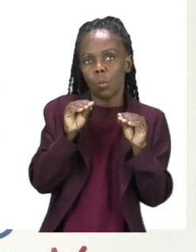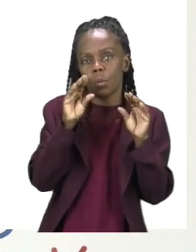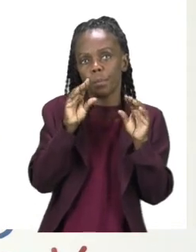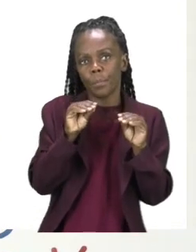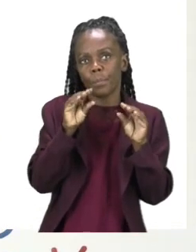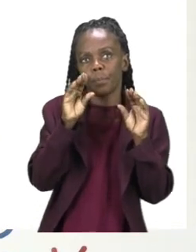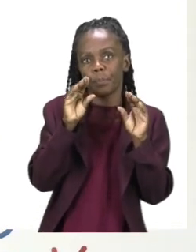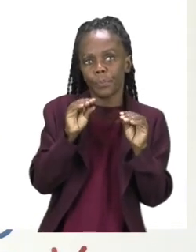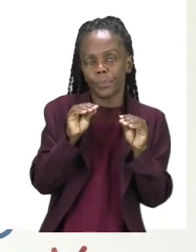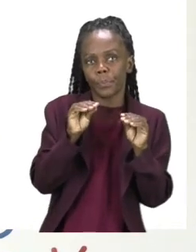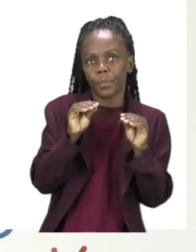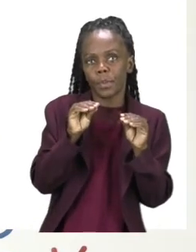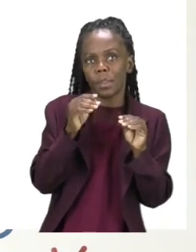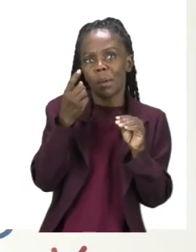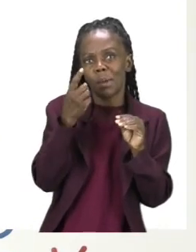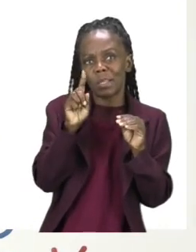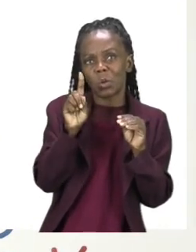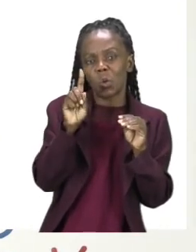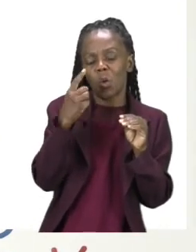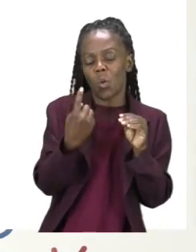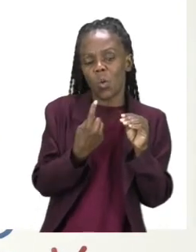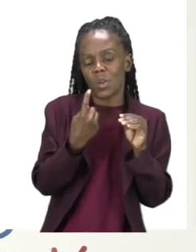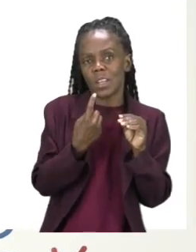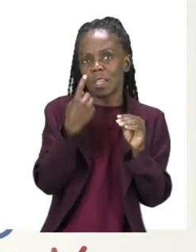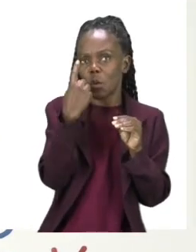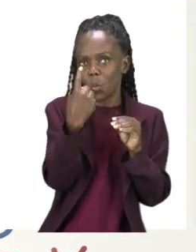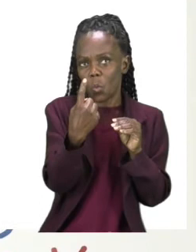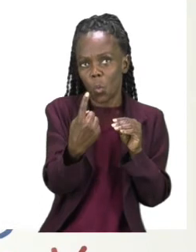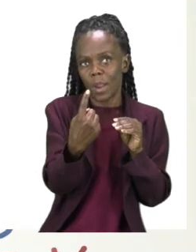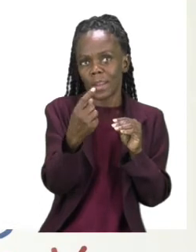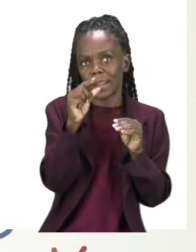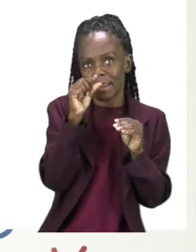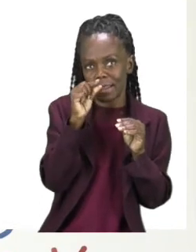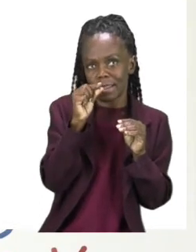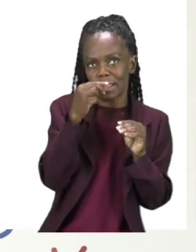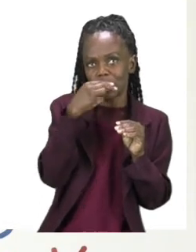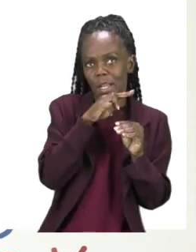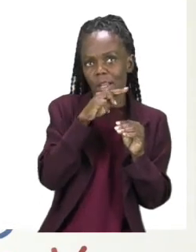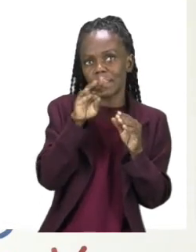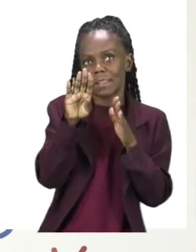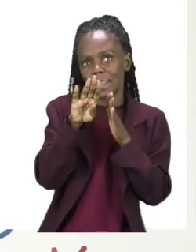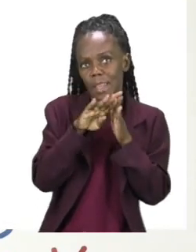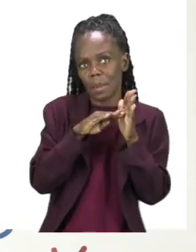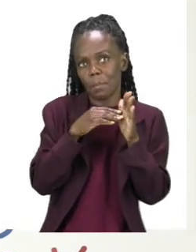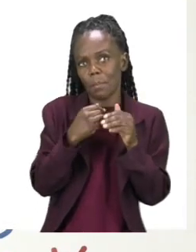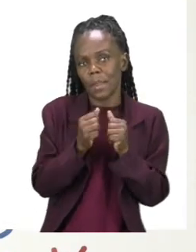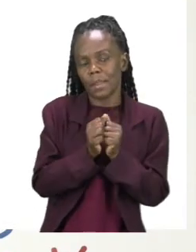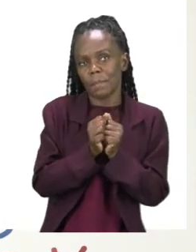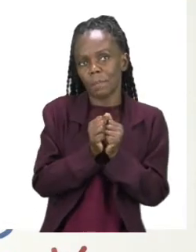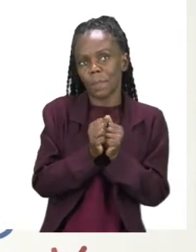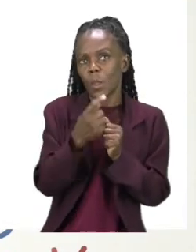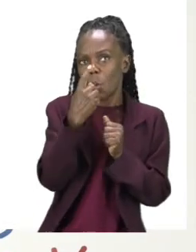quack, quack, quack. But only 1 little duck came